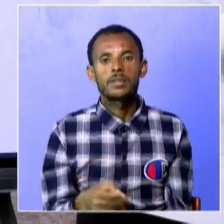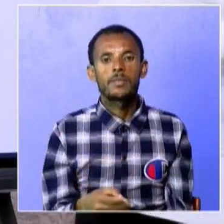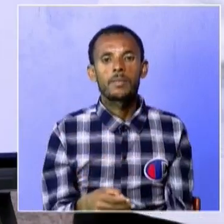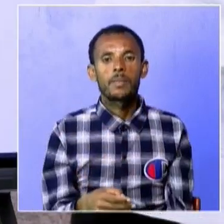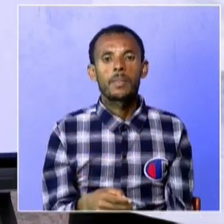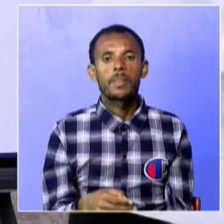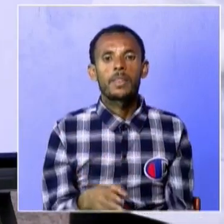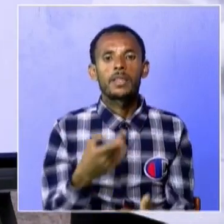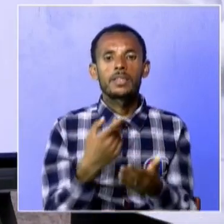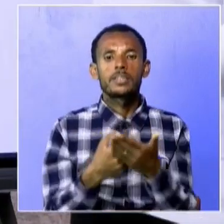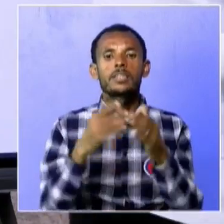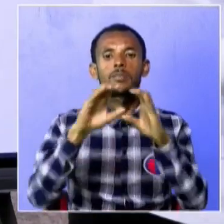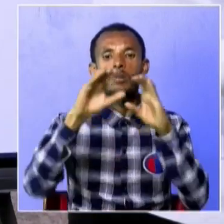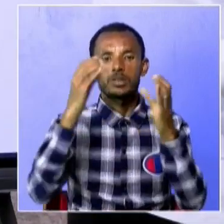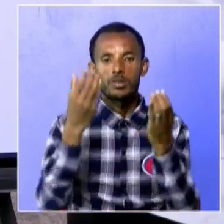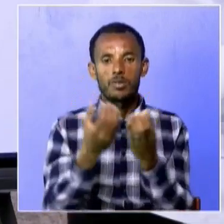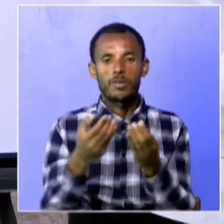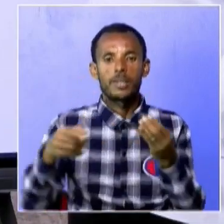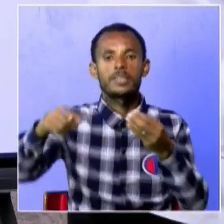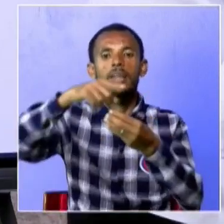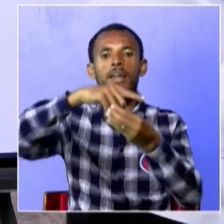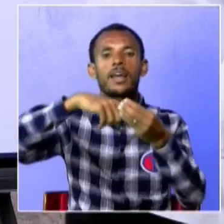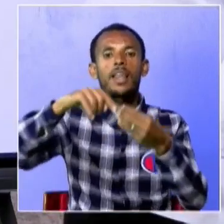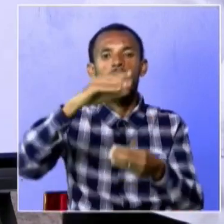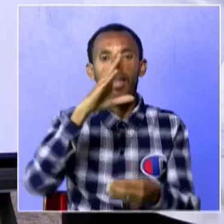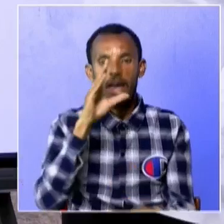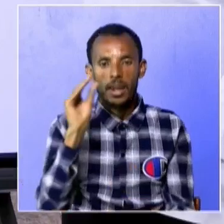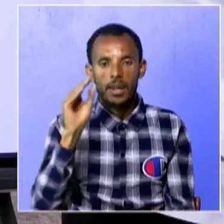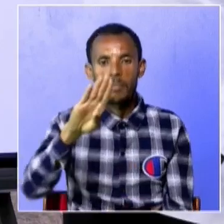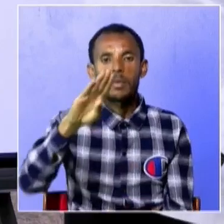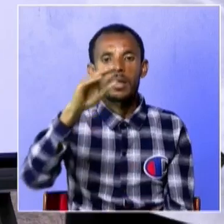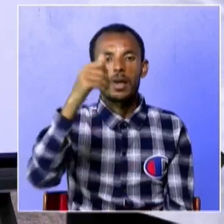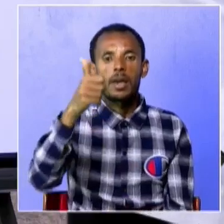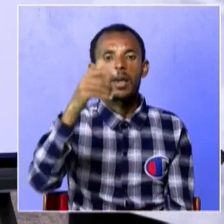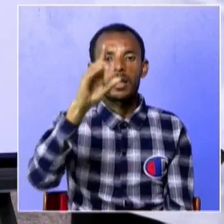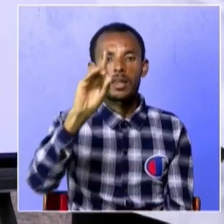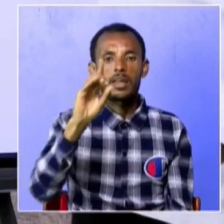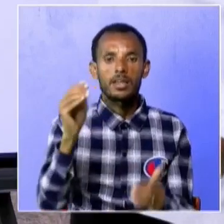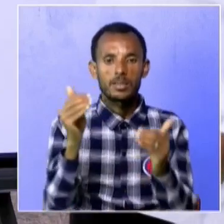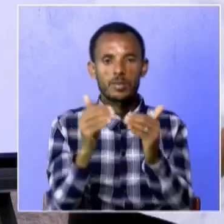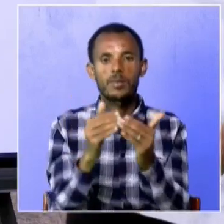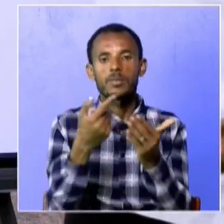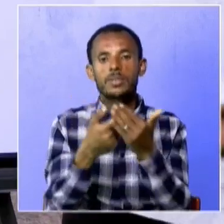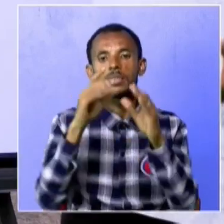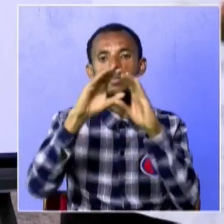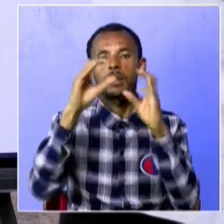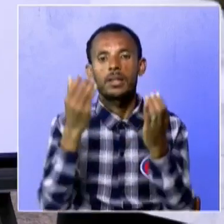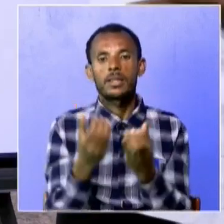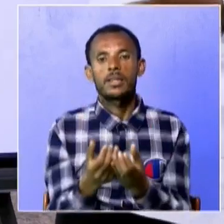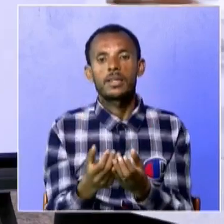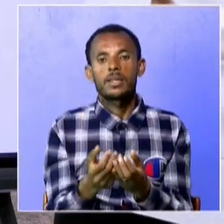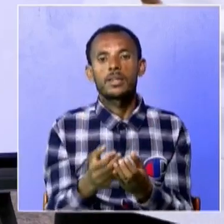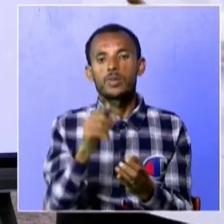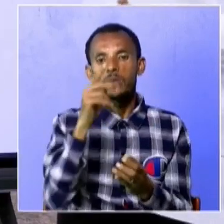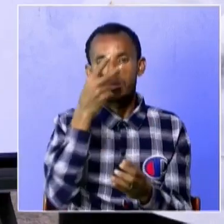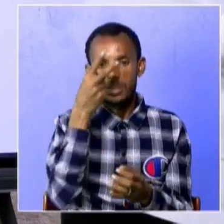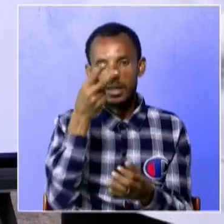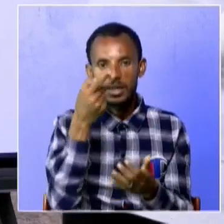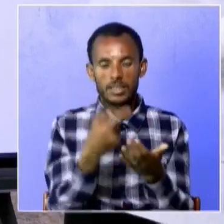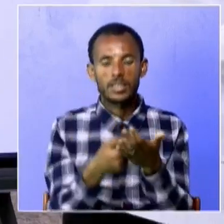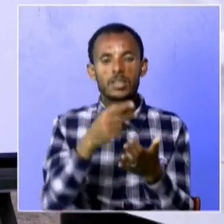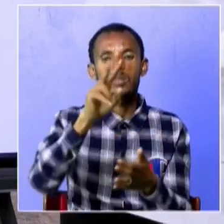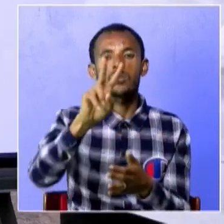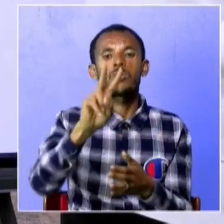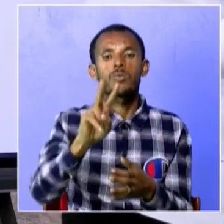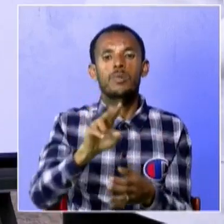refers to this portion of the circle, and BAD is this part, okay? As you can see, these